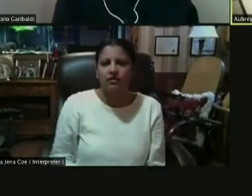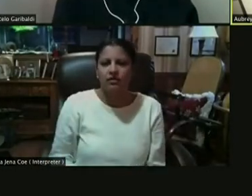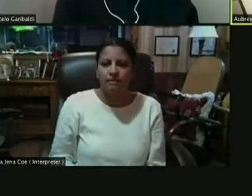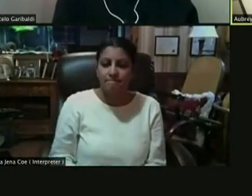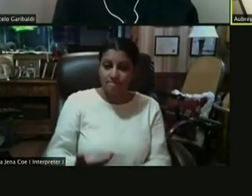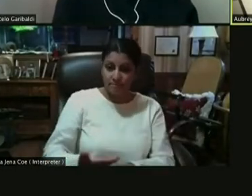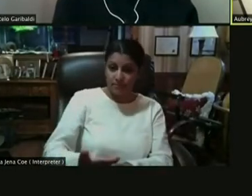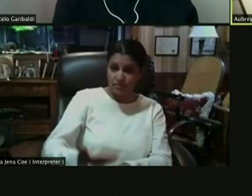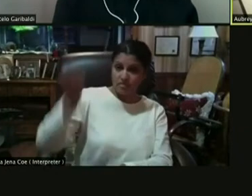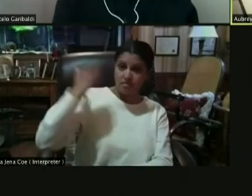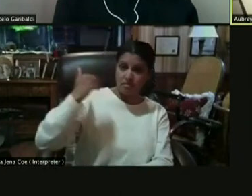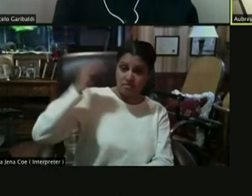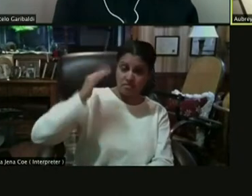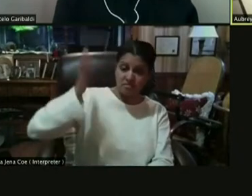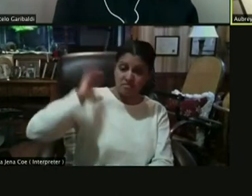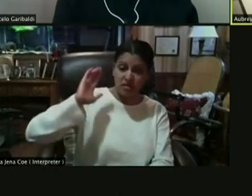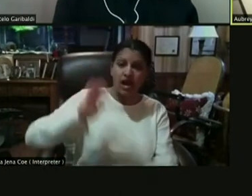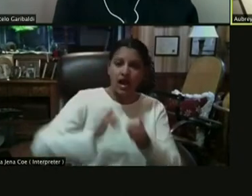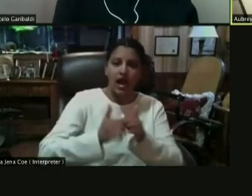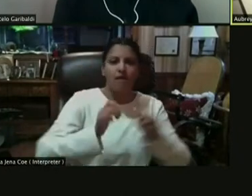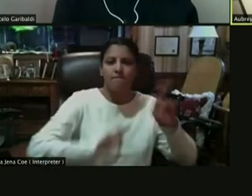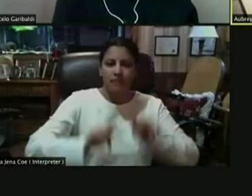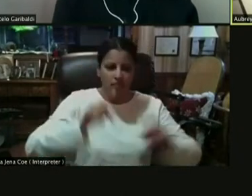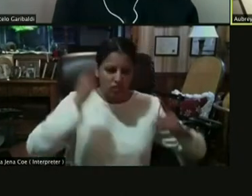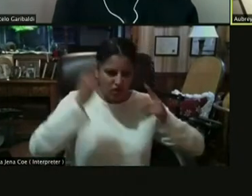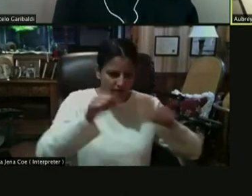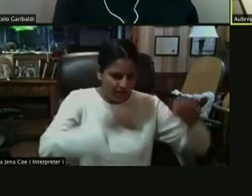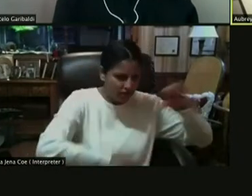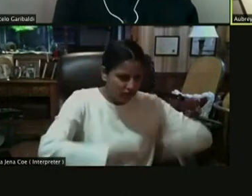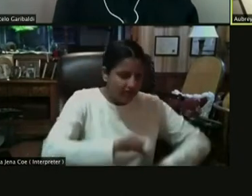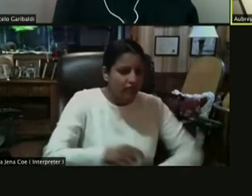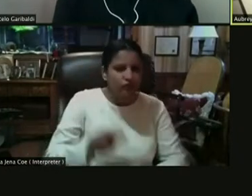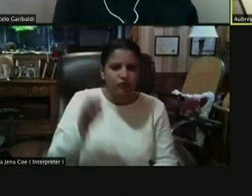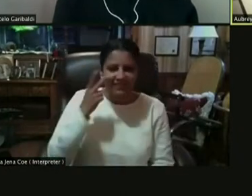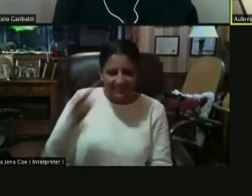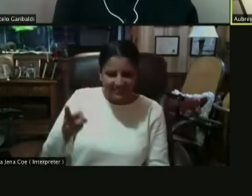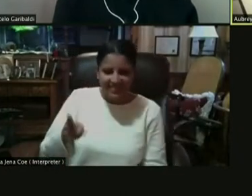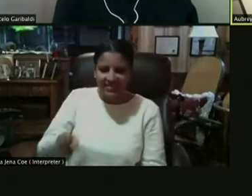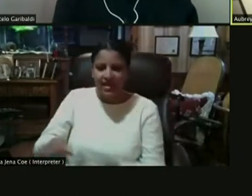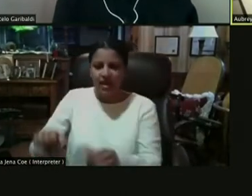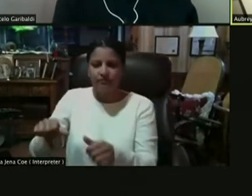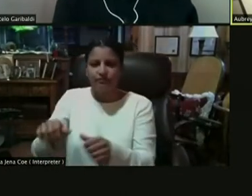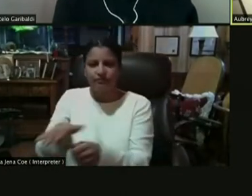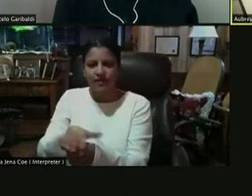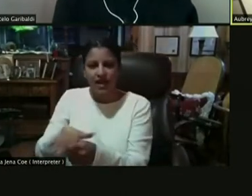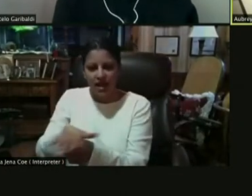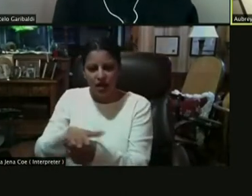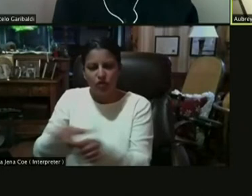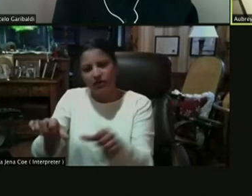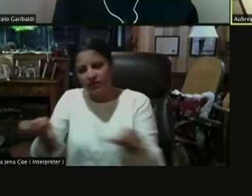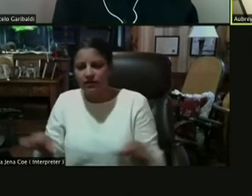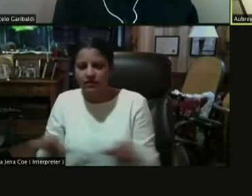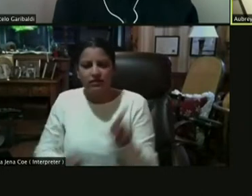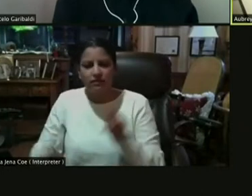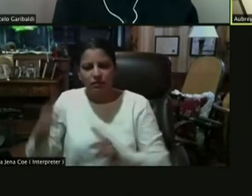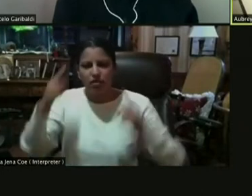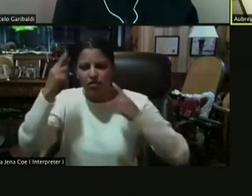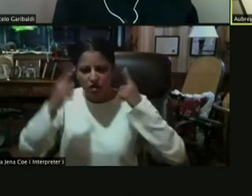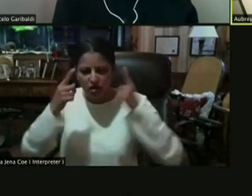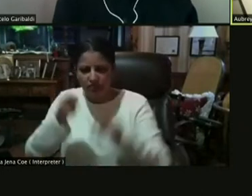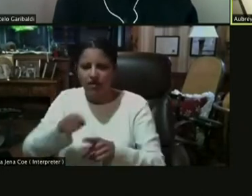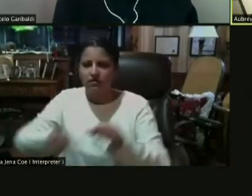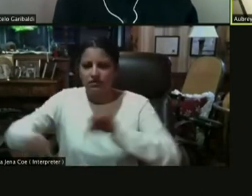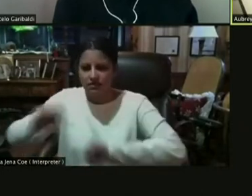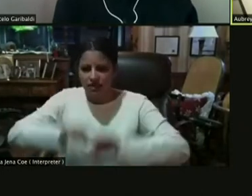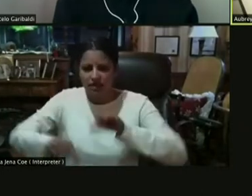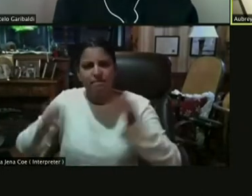about science. And you can look at areas where people have been successful. And oftentimes you'll find a lot of successful people in science